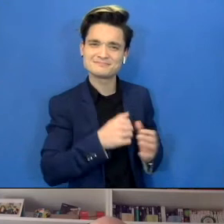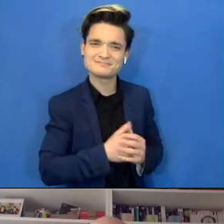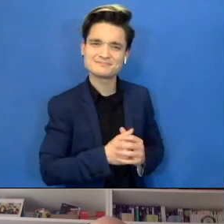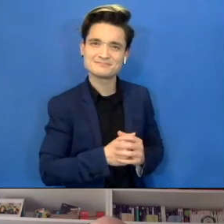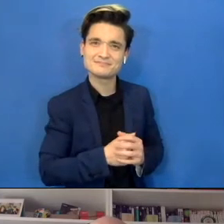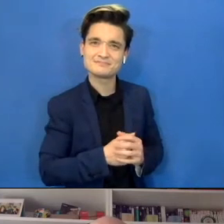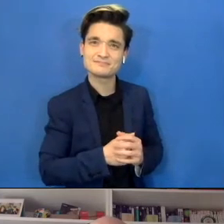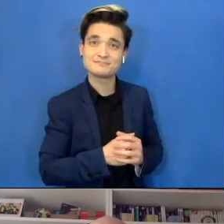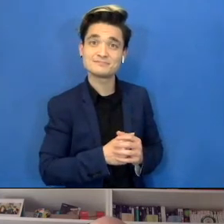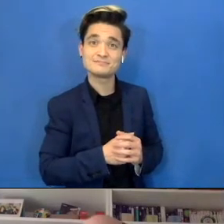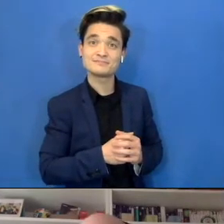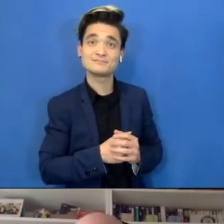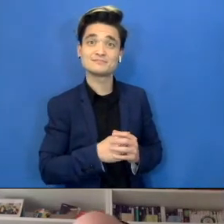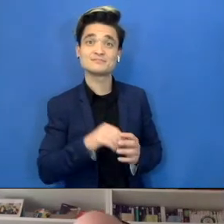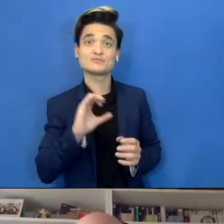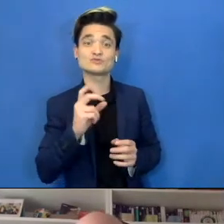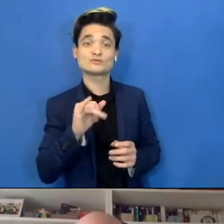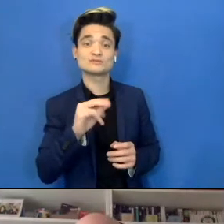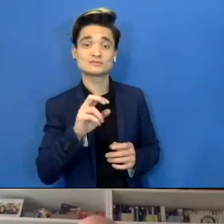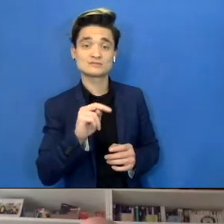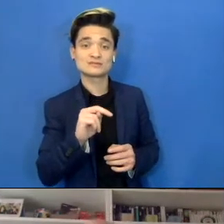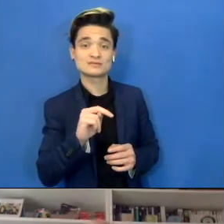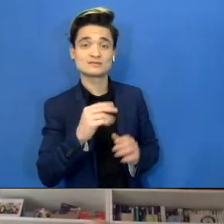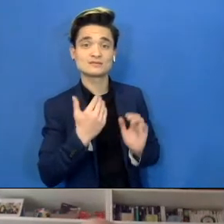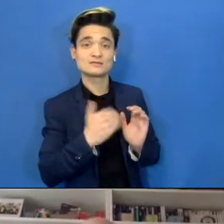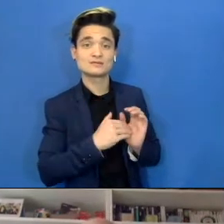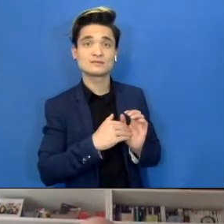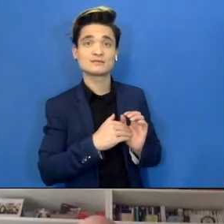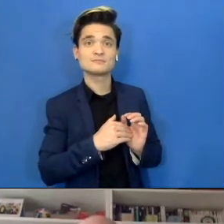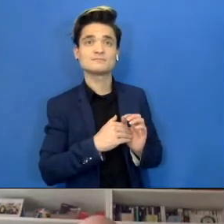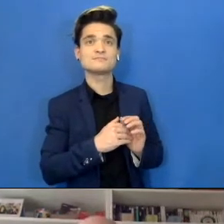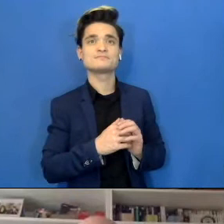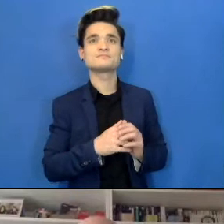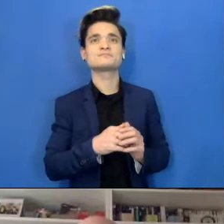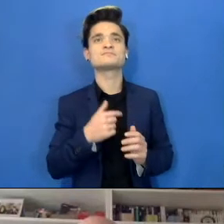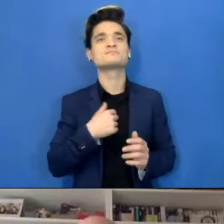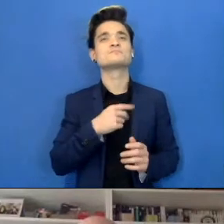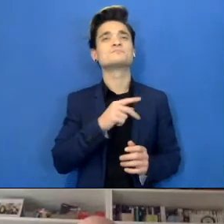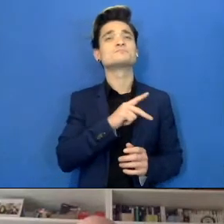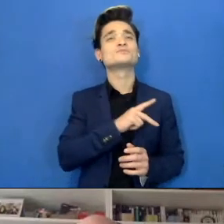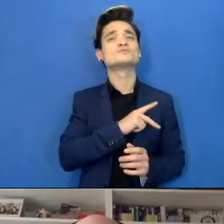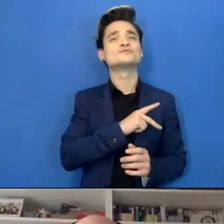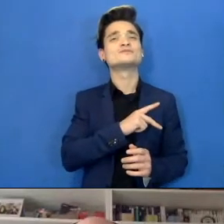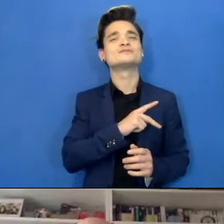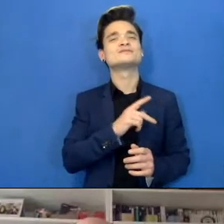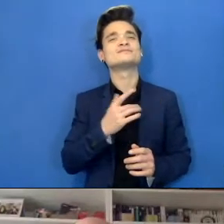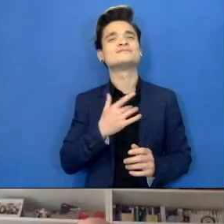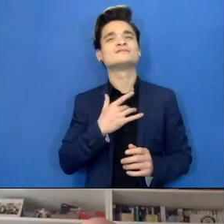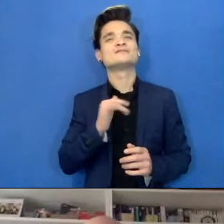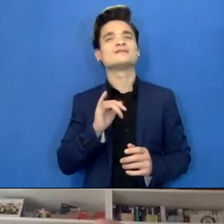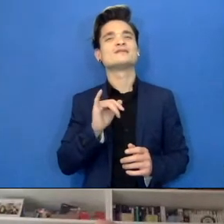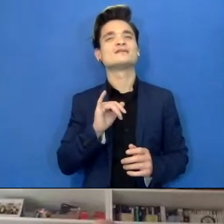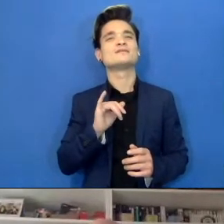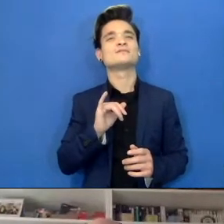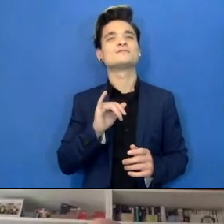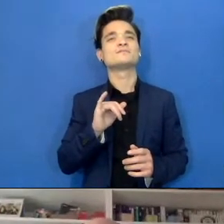To me, it's similar to what was said before. It's in the scene context. It's peer pressure. I'm asked a question, or people